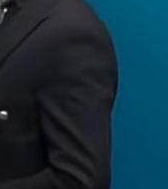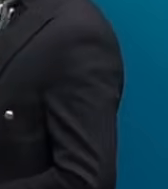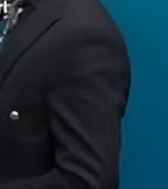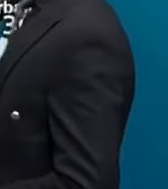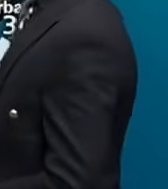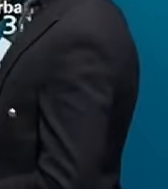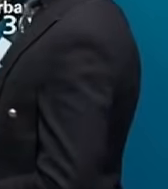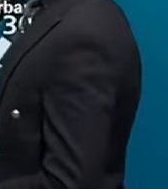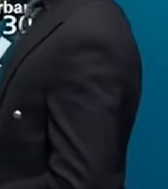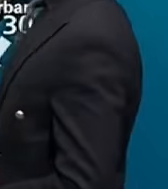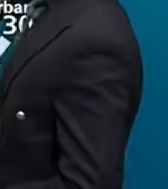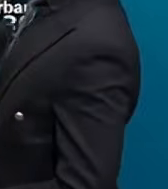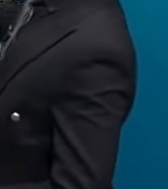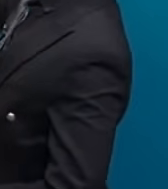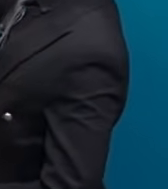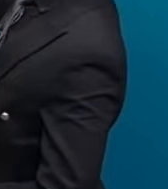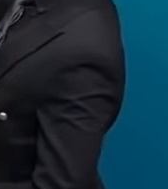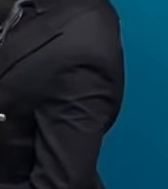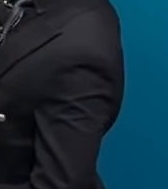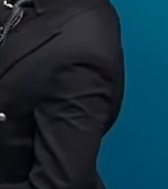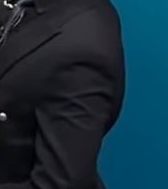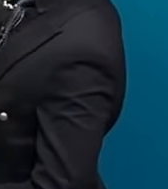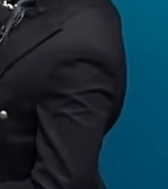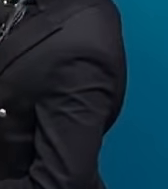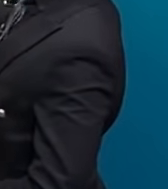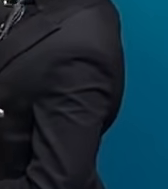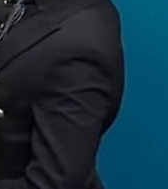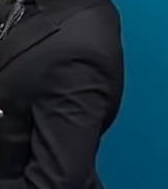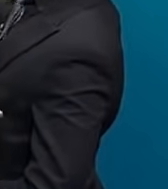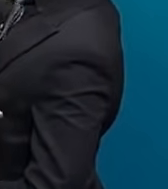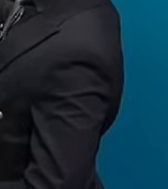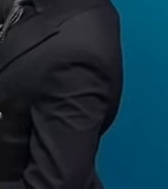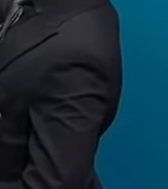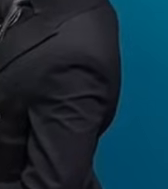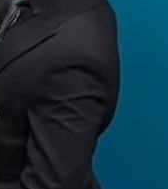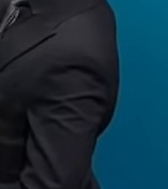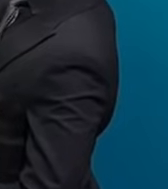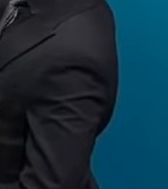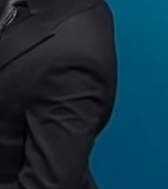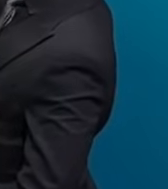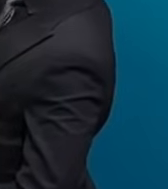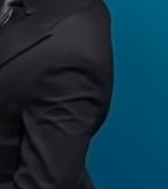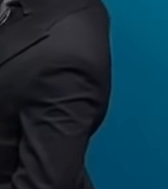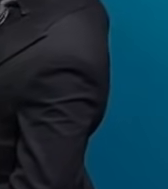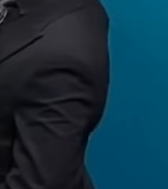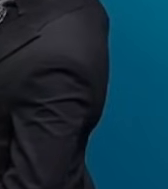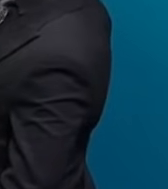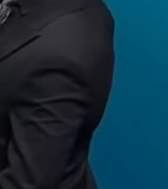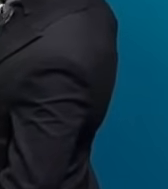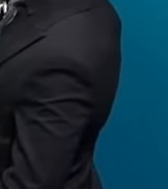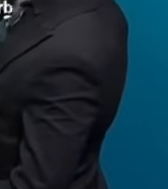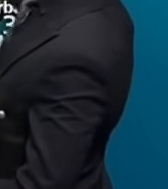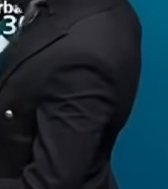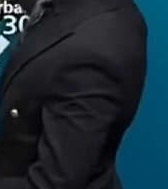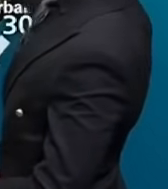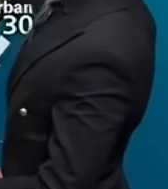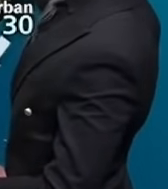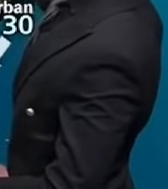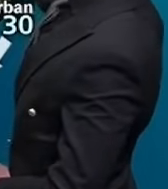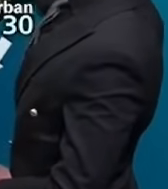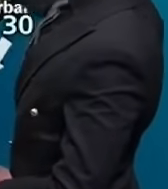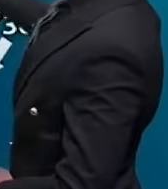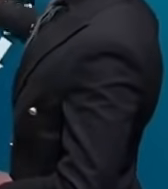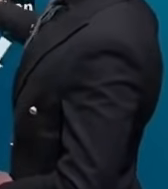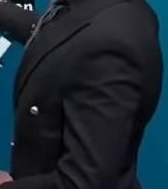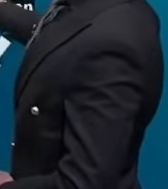sasa re sa itemogela dikgonagalo tša dipula ke represente tše 30 wena go lo province ya Limpopo go tla ba gona digodi tše o hlapešago magorogohlong a Ditaba